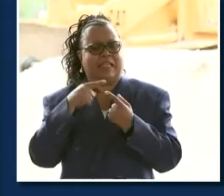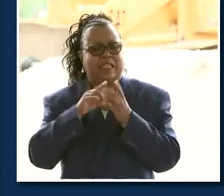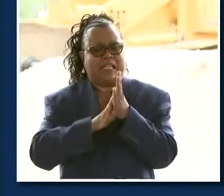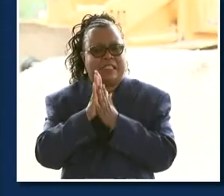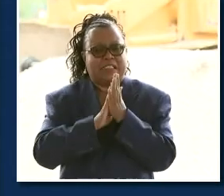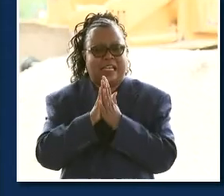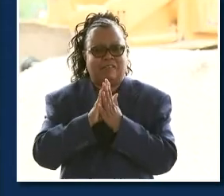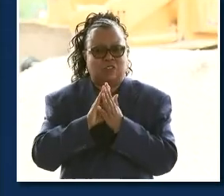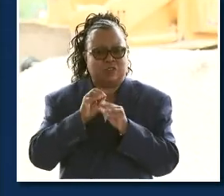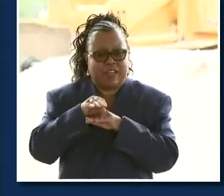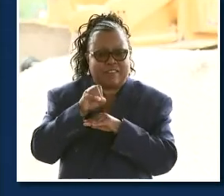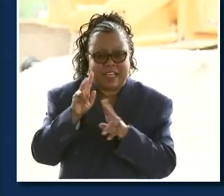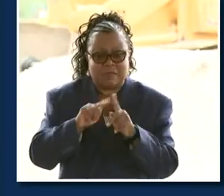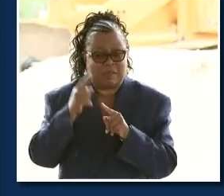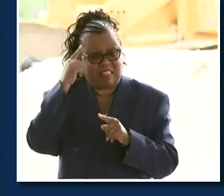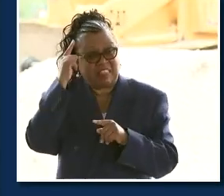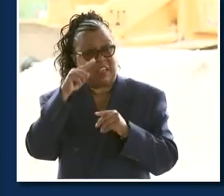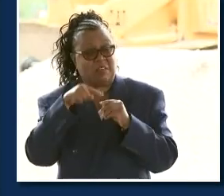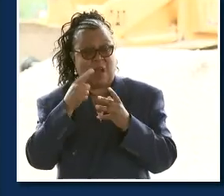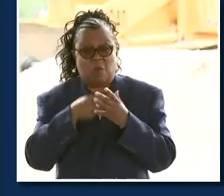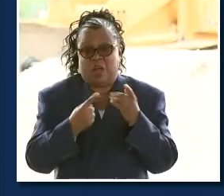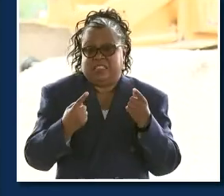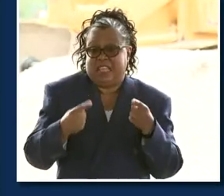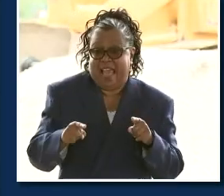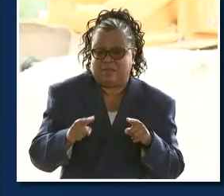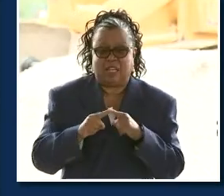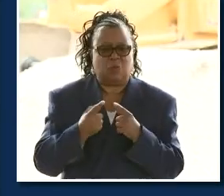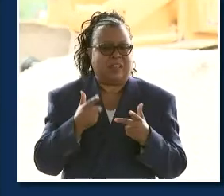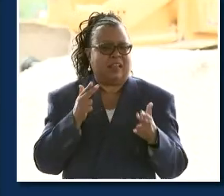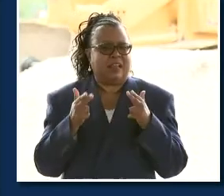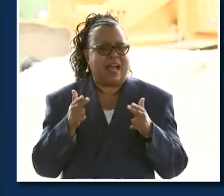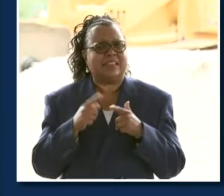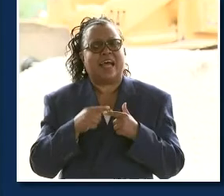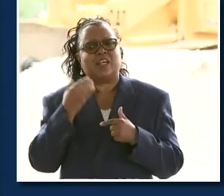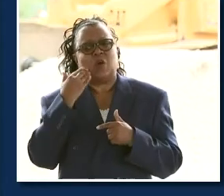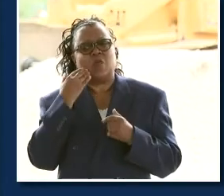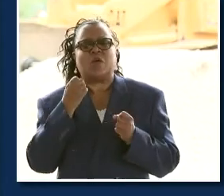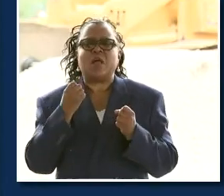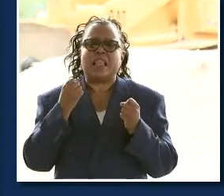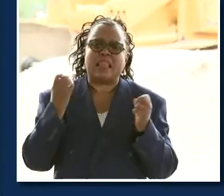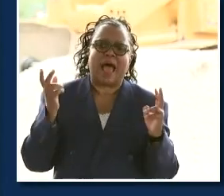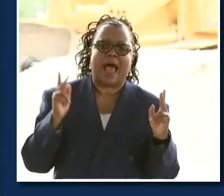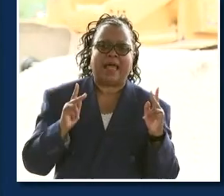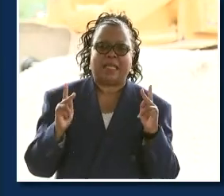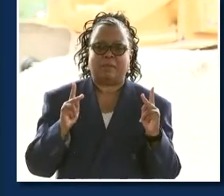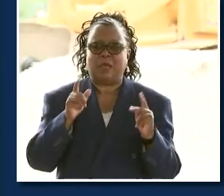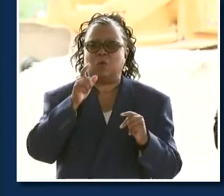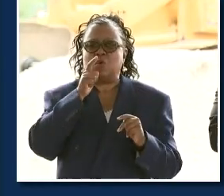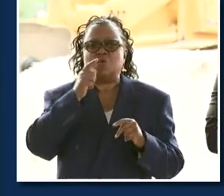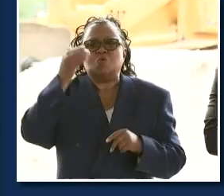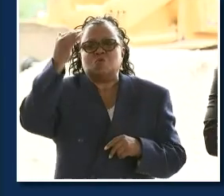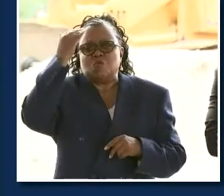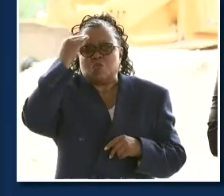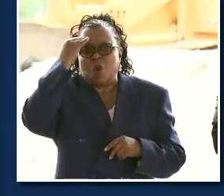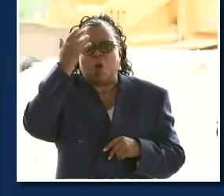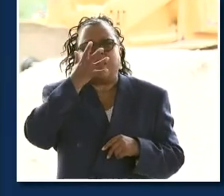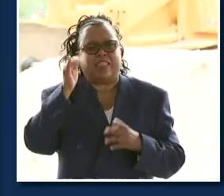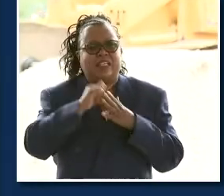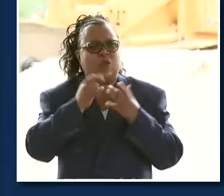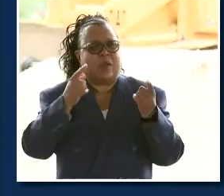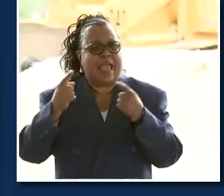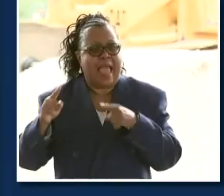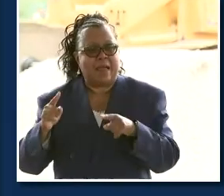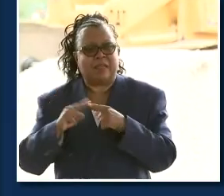incentivize people to think about what's happening with guns. I know that there are a lot of people who know things that are